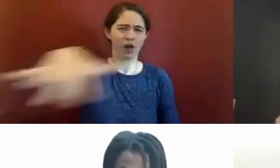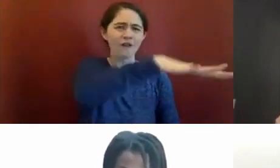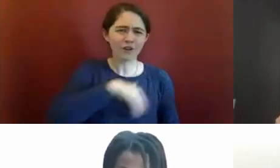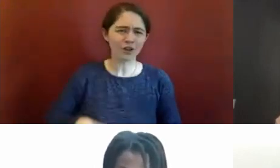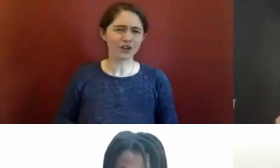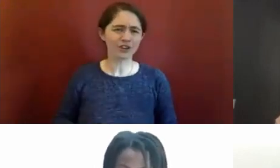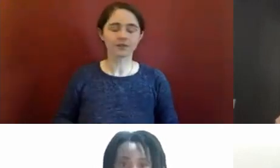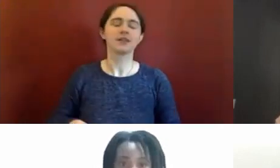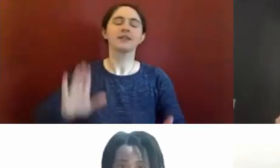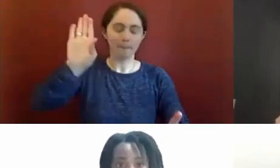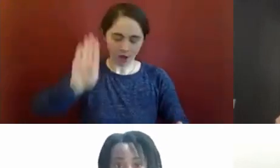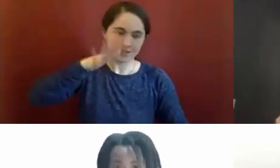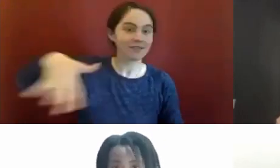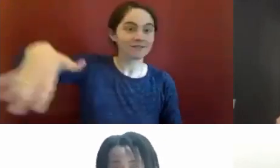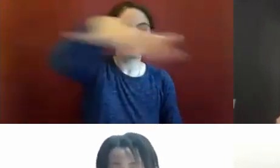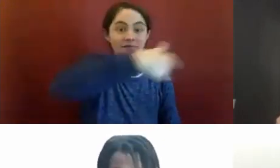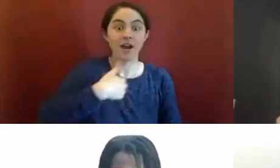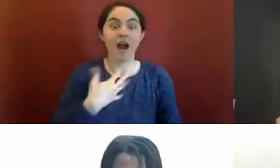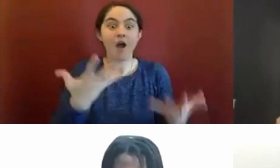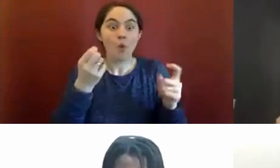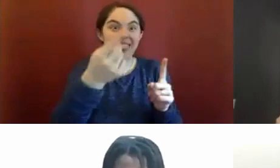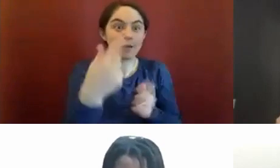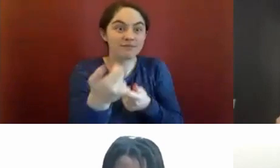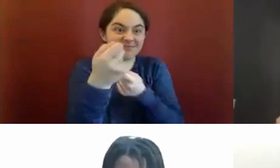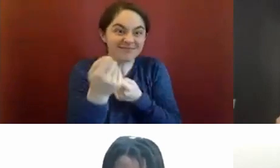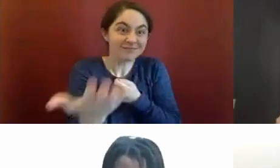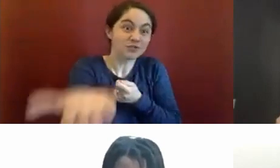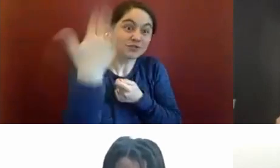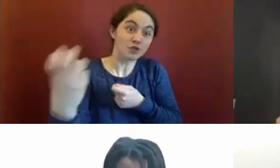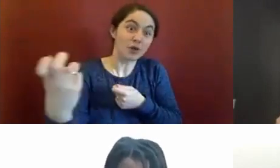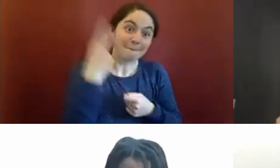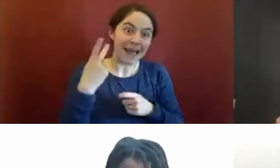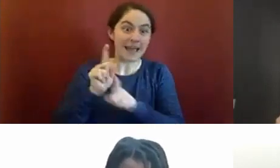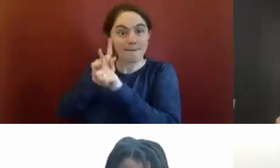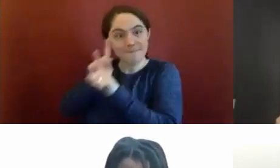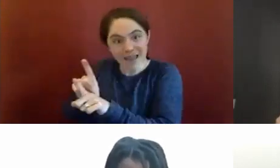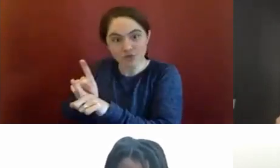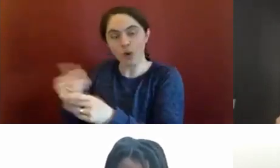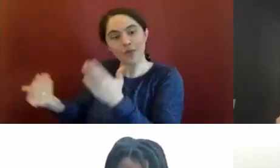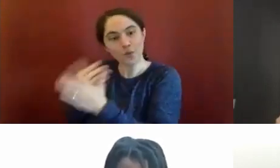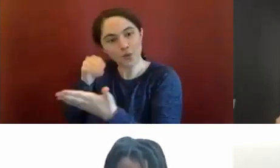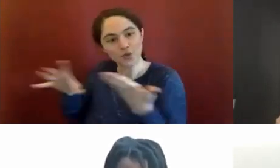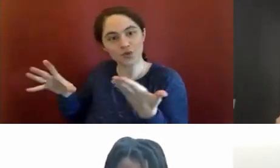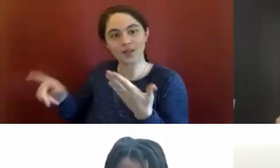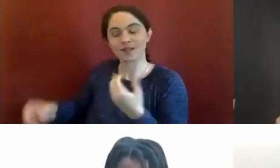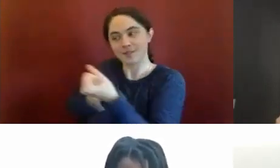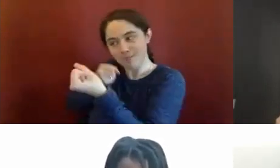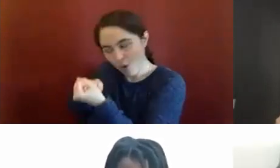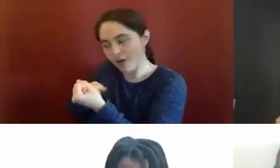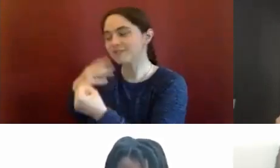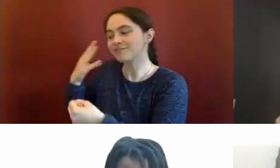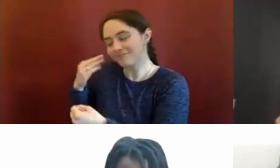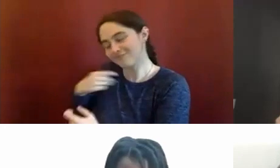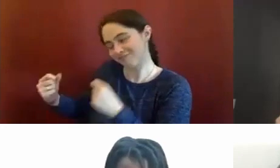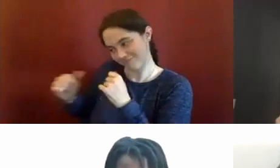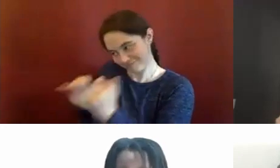and mentor. I'd love for them to come back and speak to that newcomer student at the high school level, as